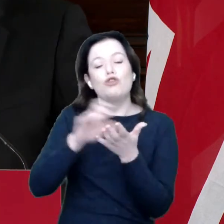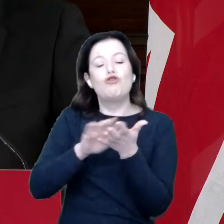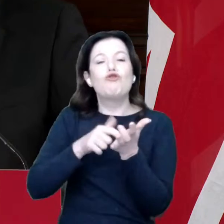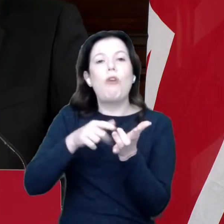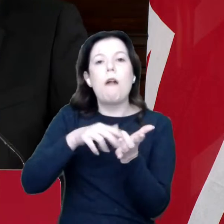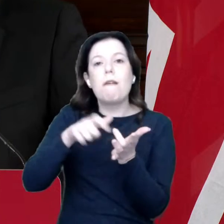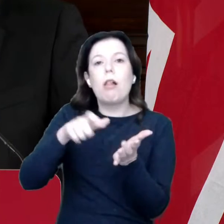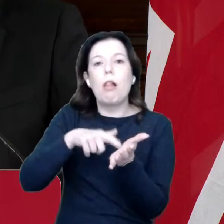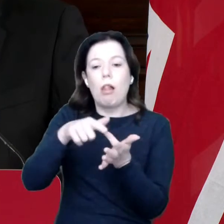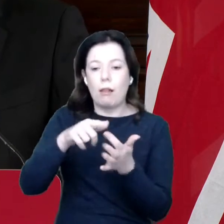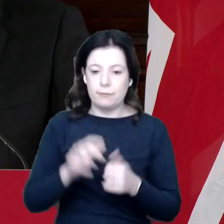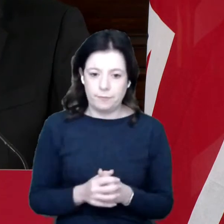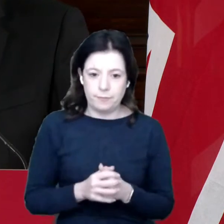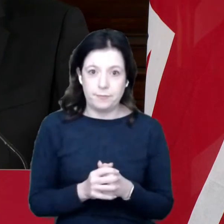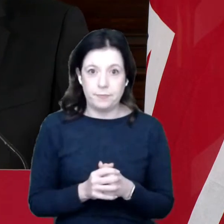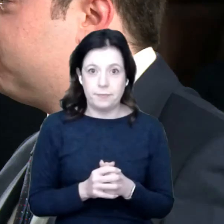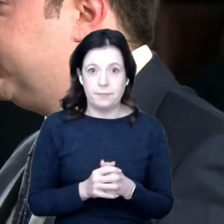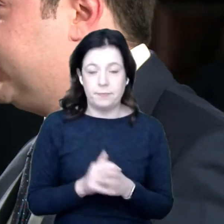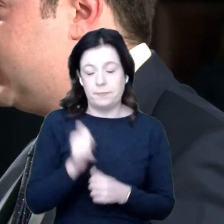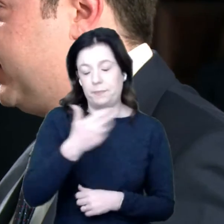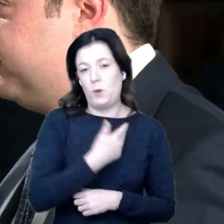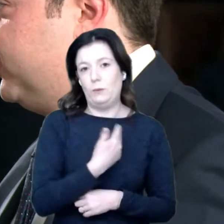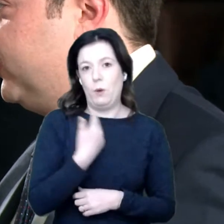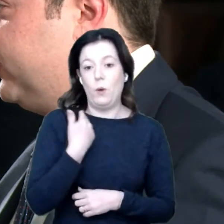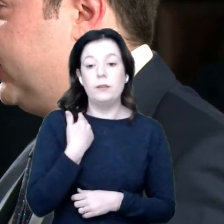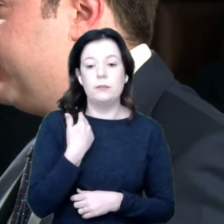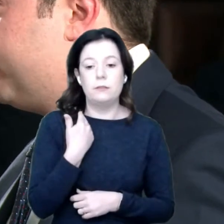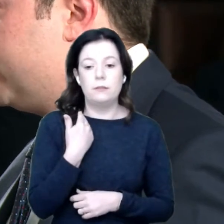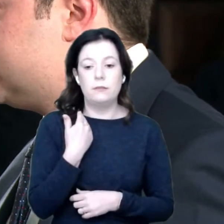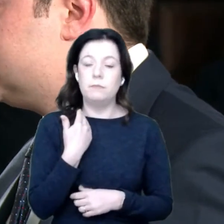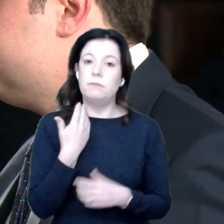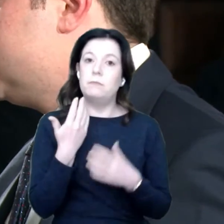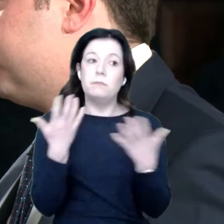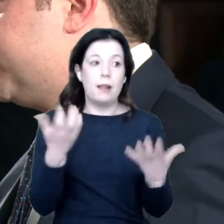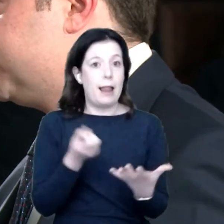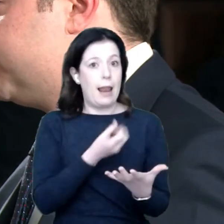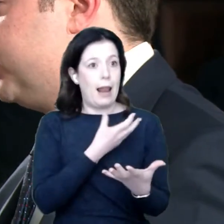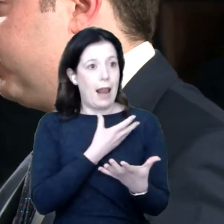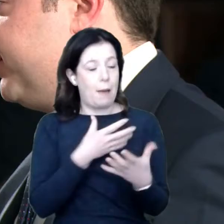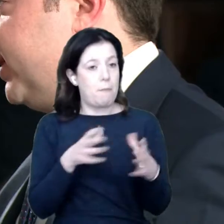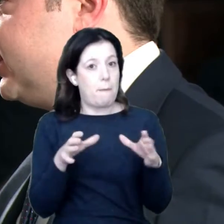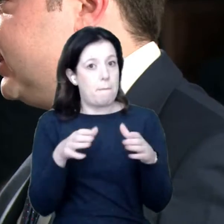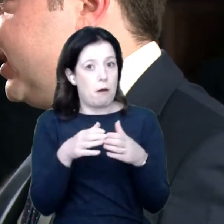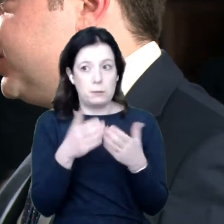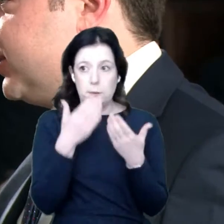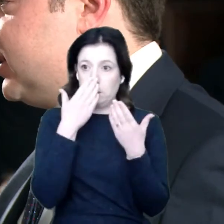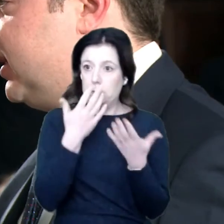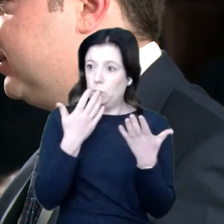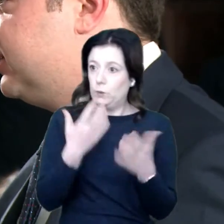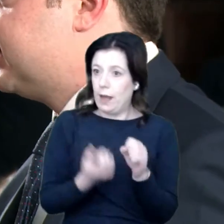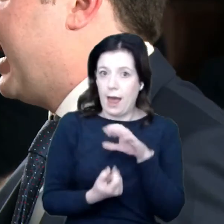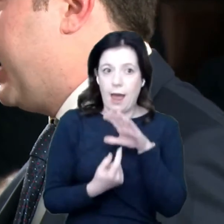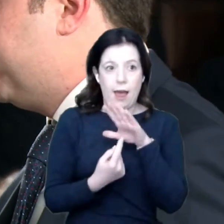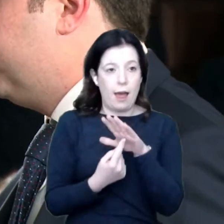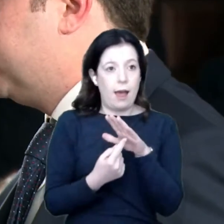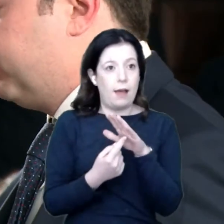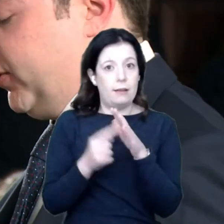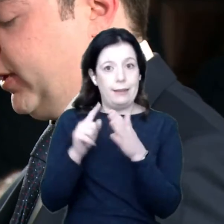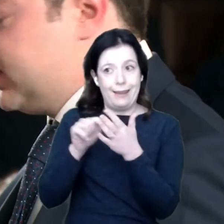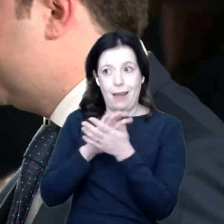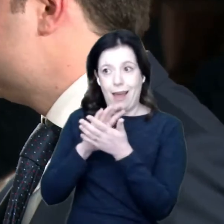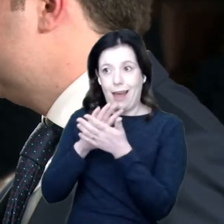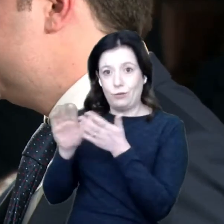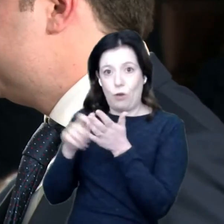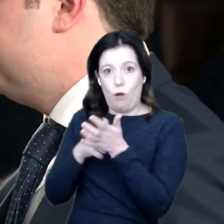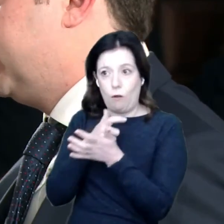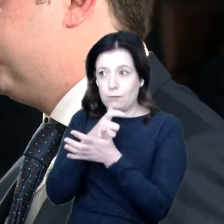Good morning, Sir Keir. Hi. So it seems this is a really big day for the Labour Party. It seems the upper echelons are in the right place and the HRC is happy with the